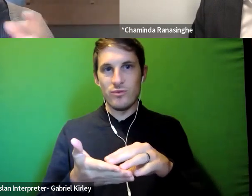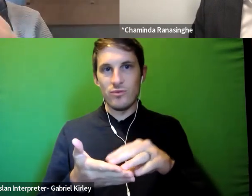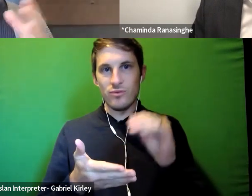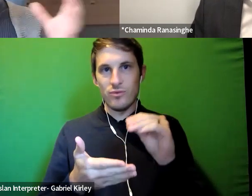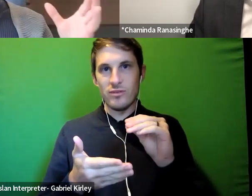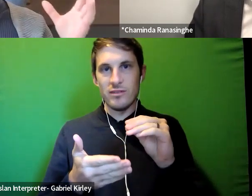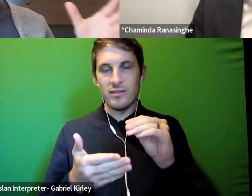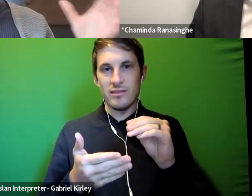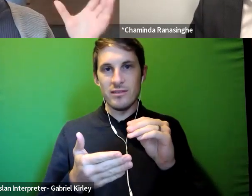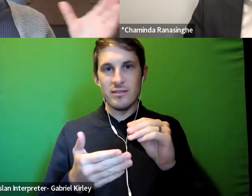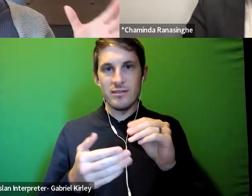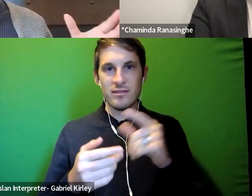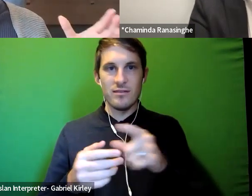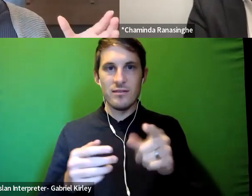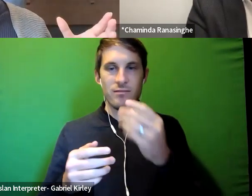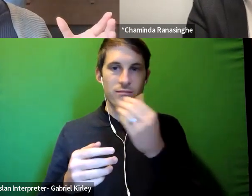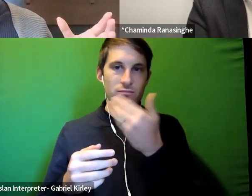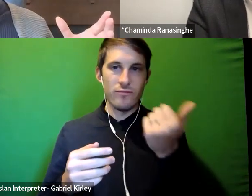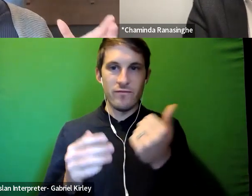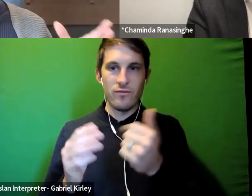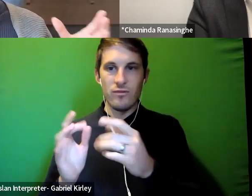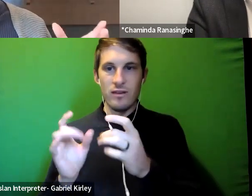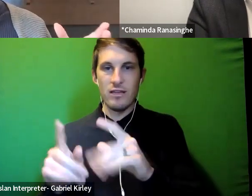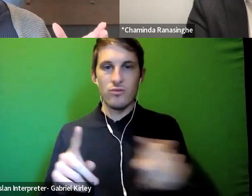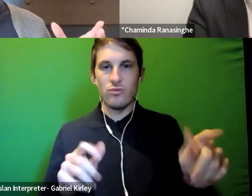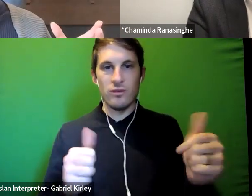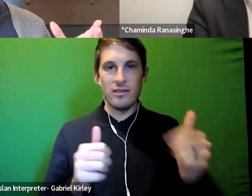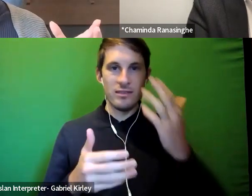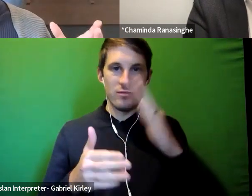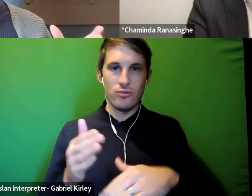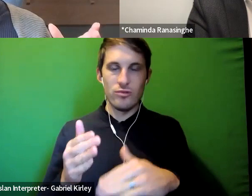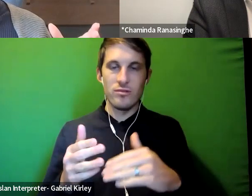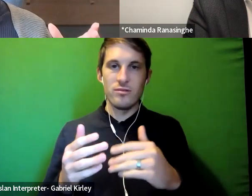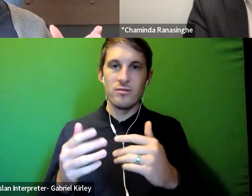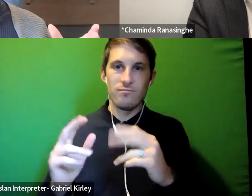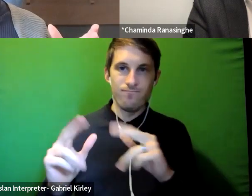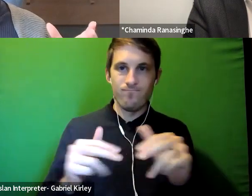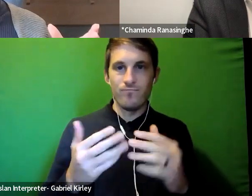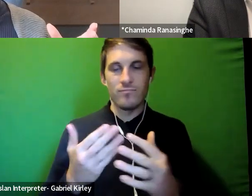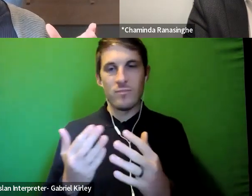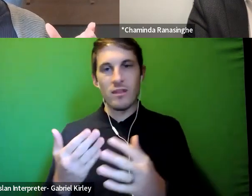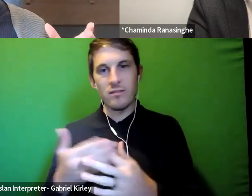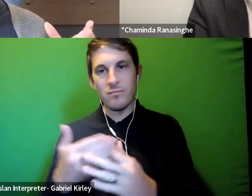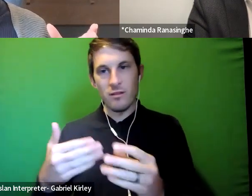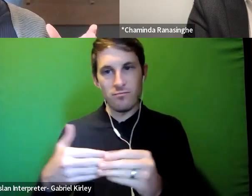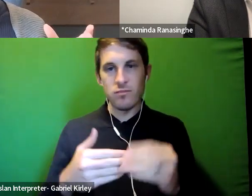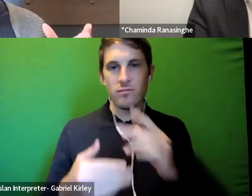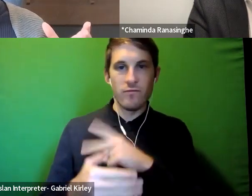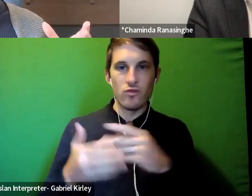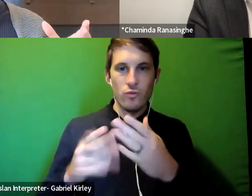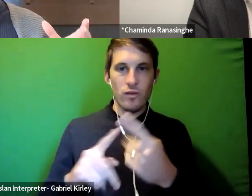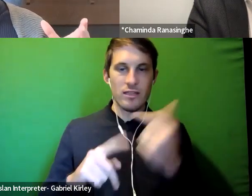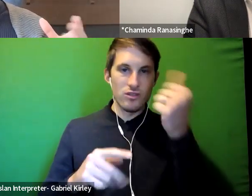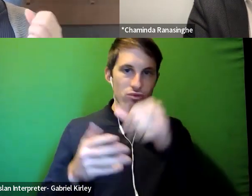Let's give our students that beautiful end-to-end experience. Let's take care of them and guide them gently, professionally,